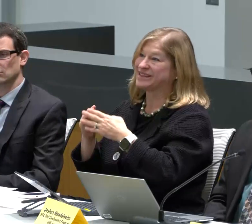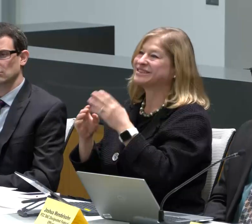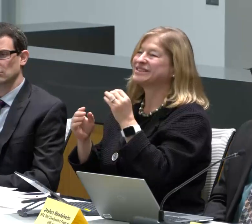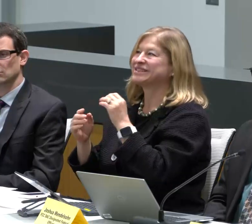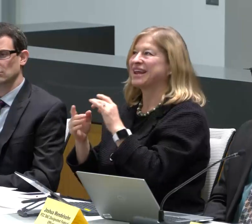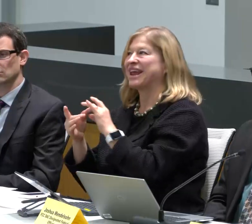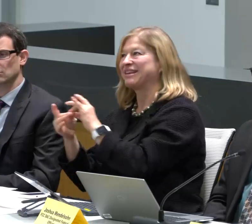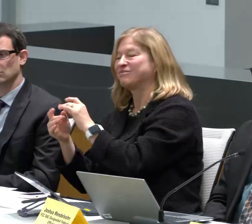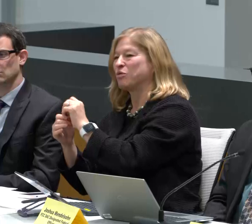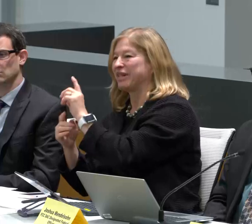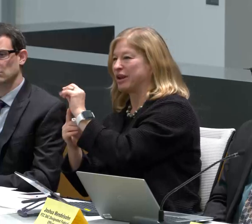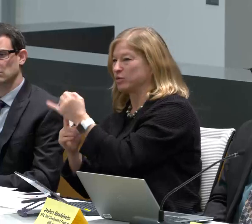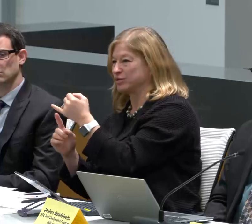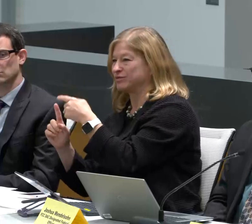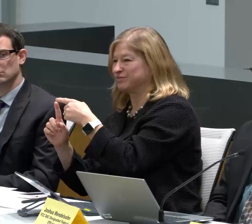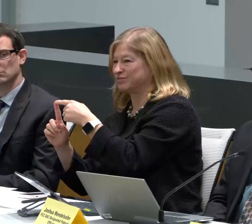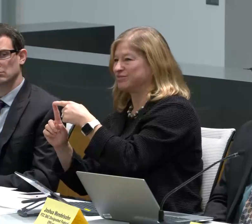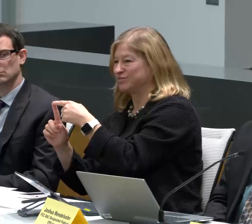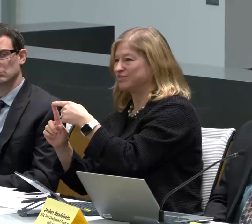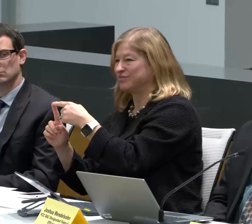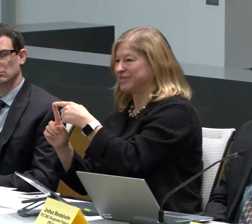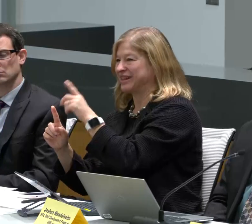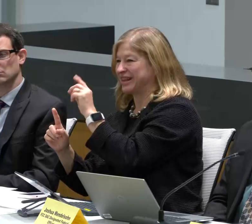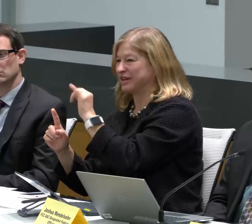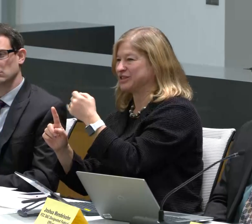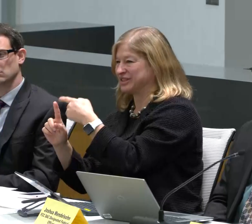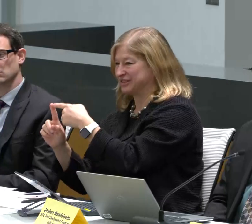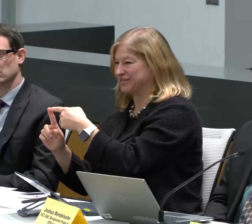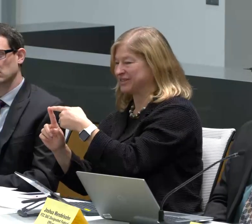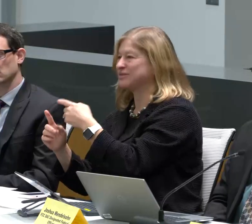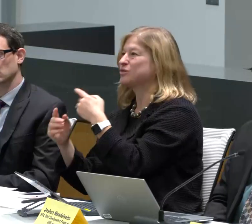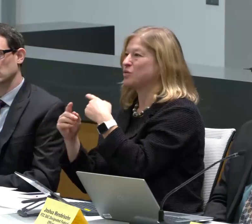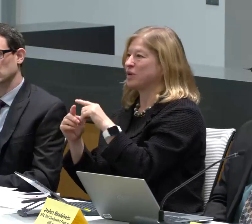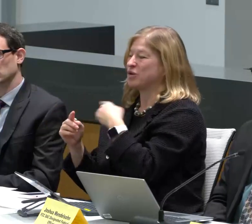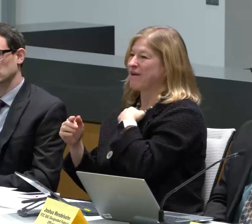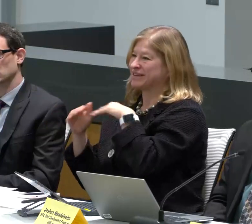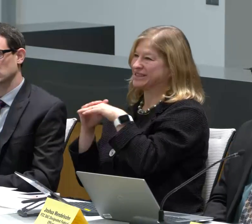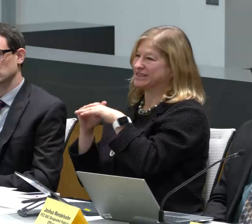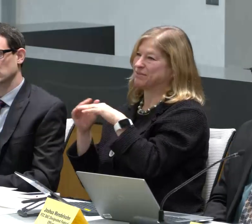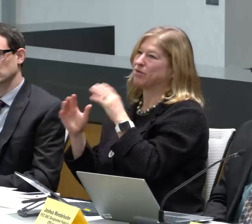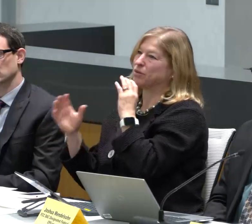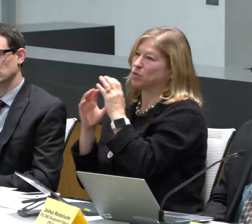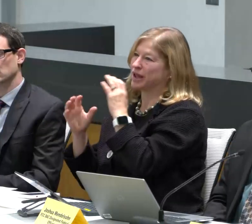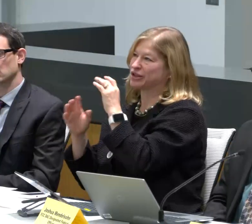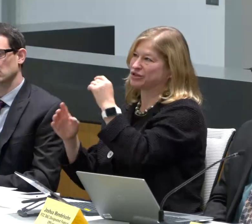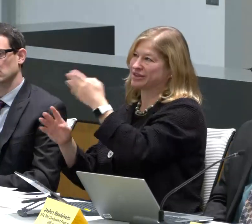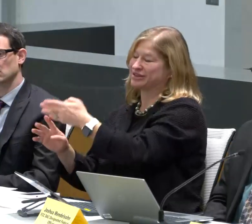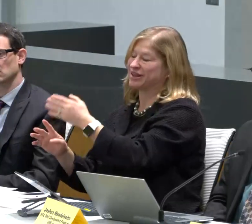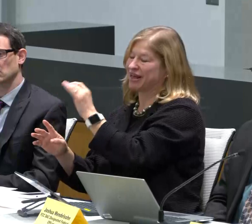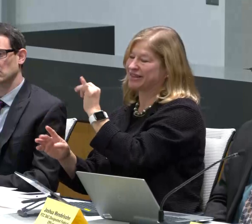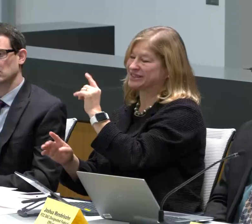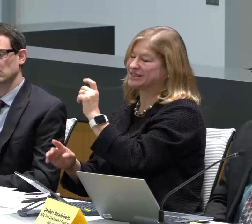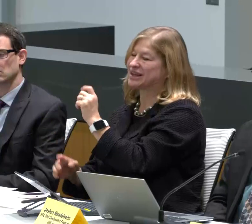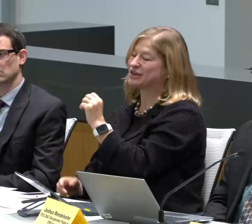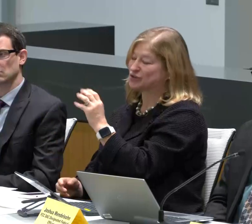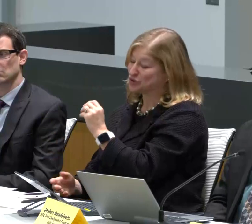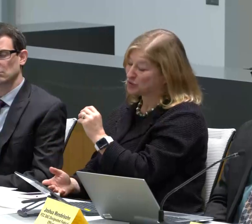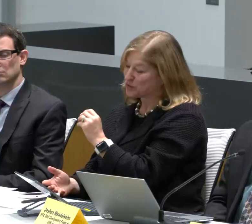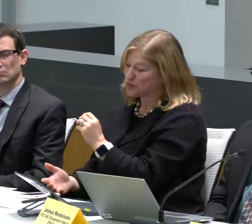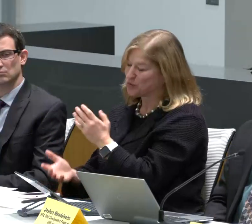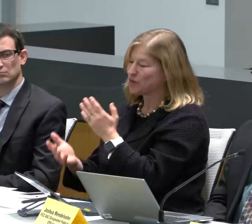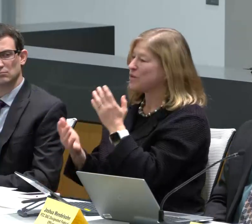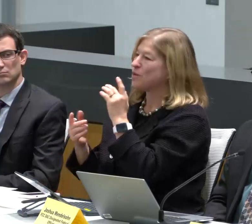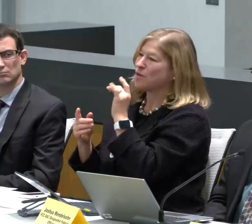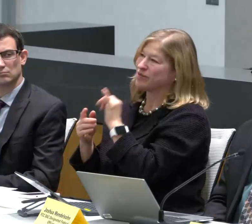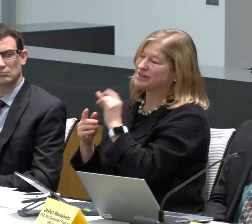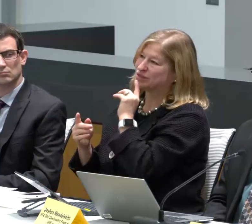FCC's role ends and the DOJ's begins, where you have accessible communications